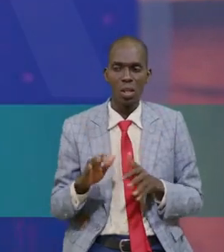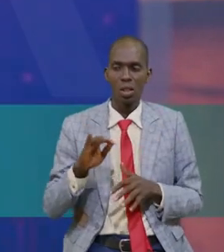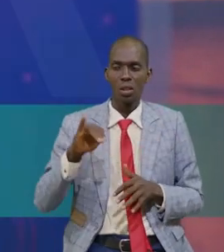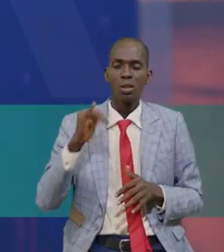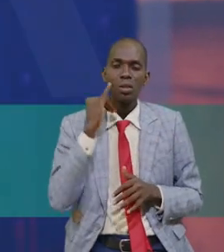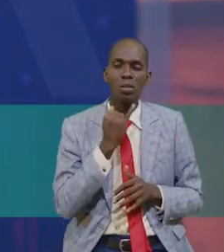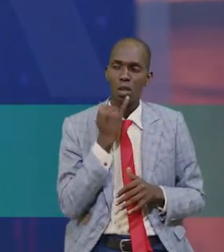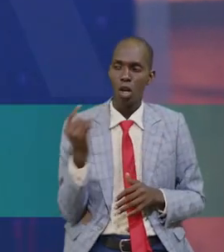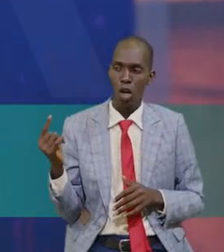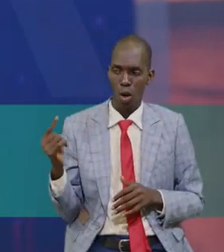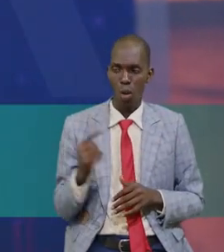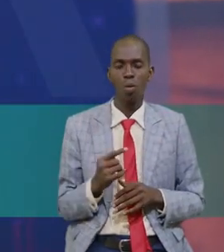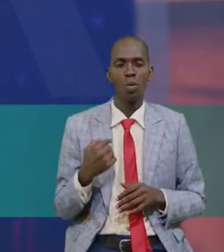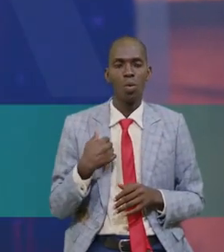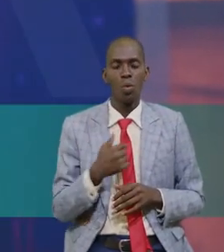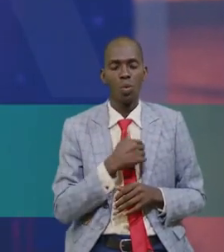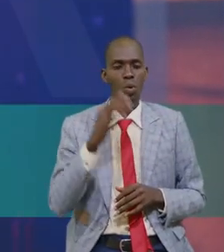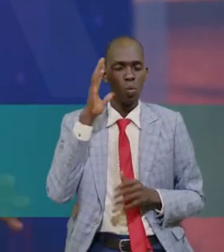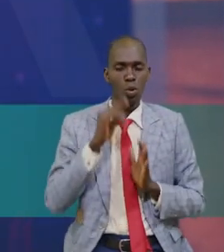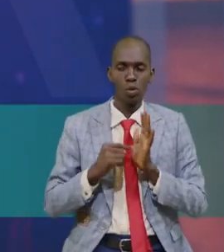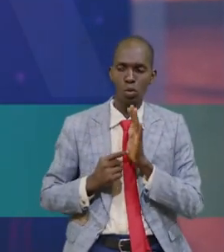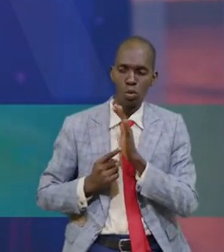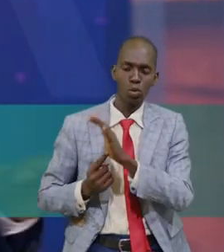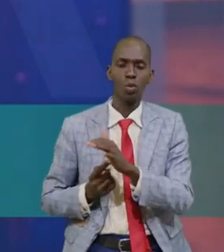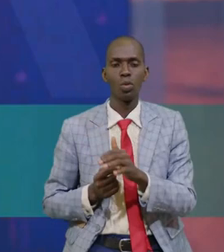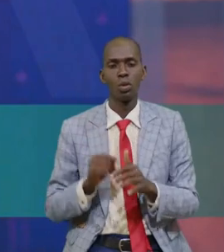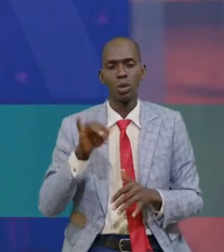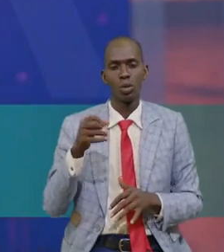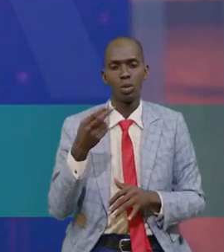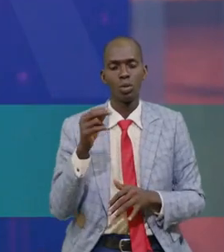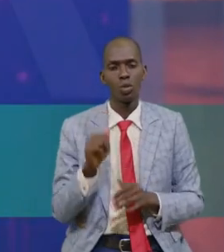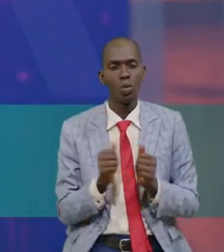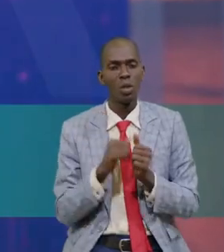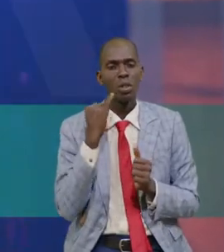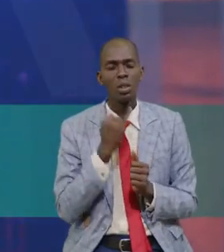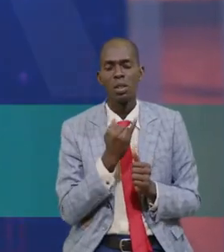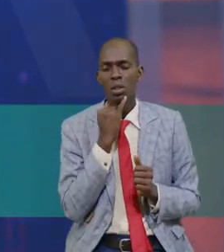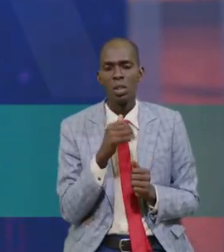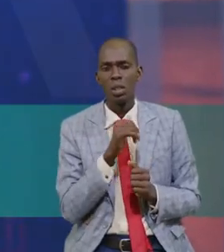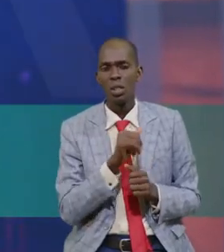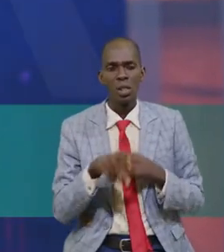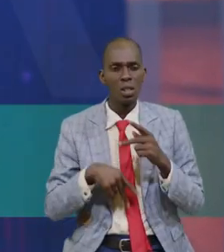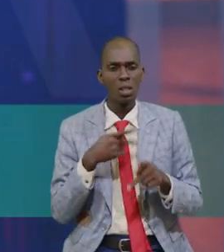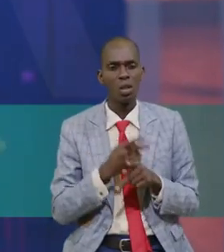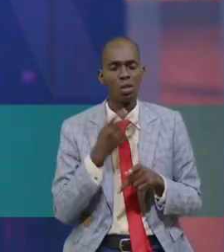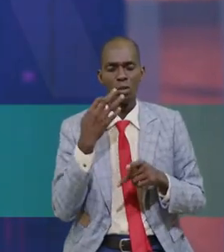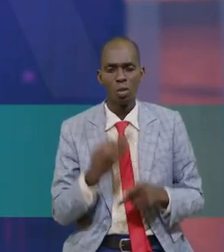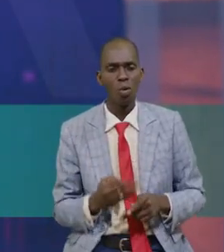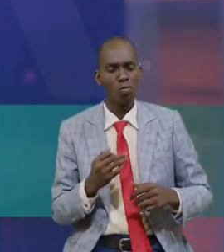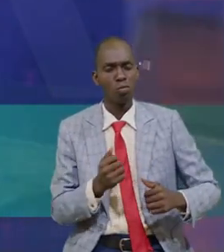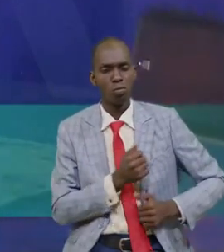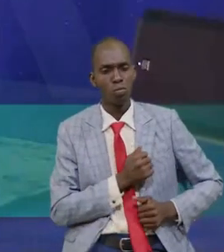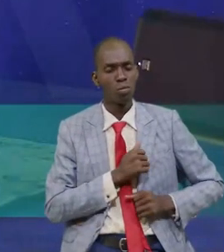being kind of forceful, violent, fighting soldiers from our youth. And